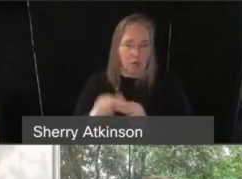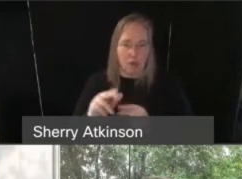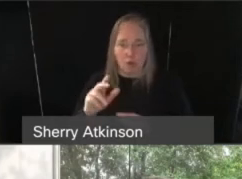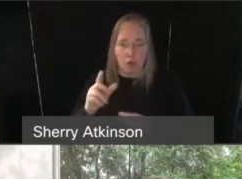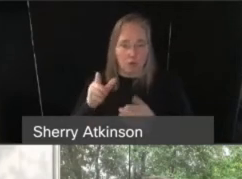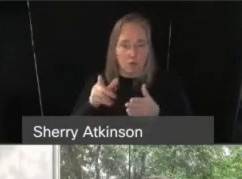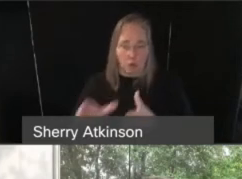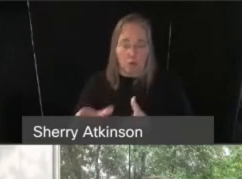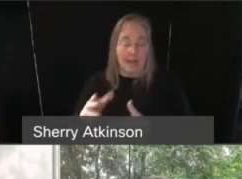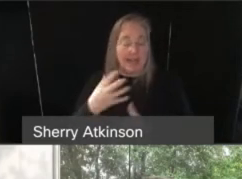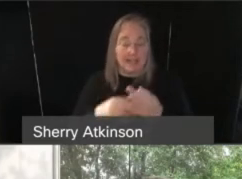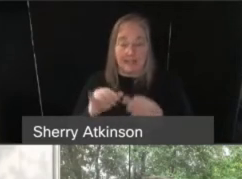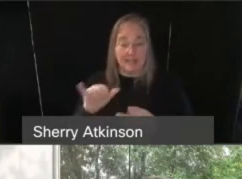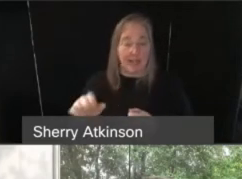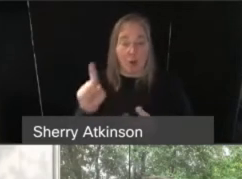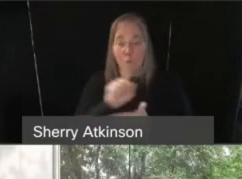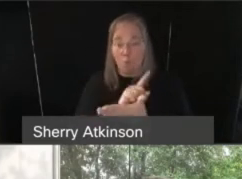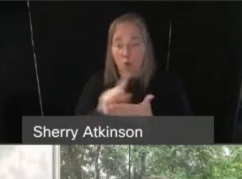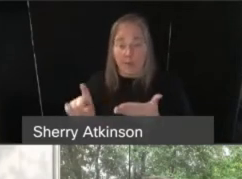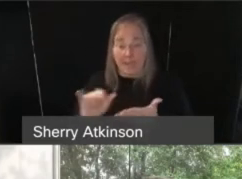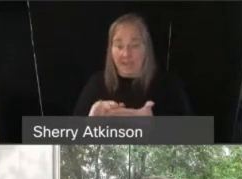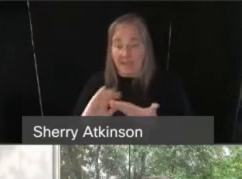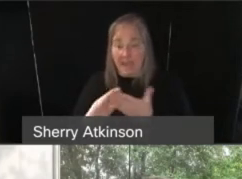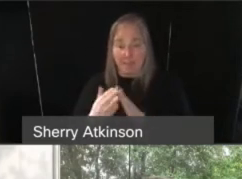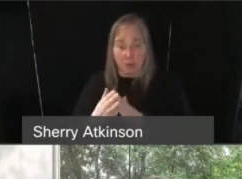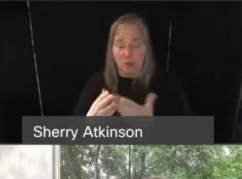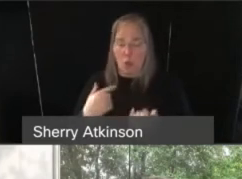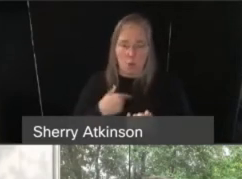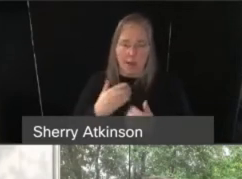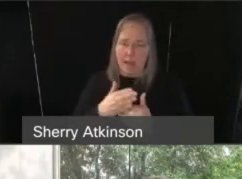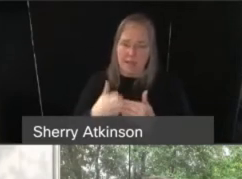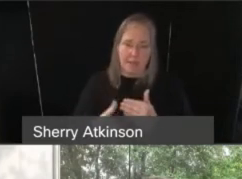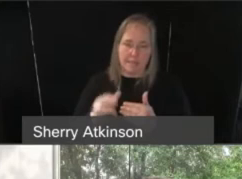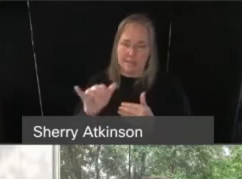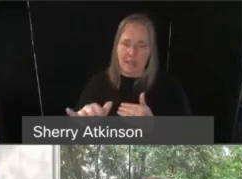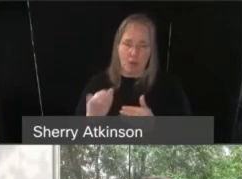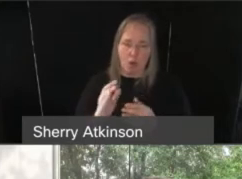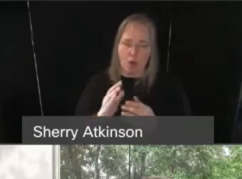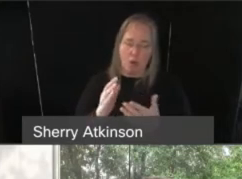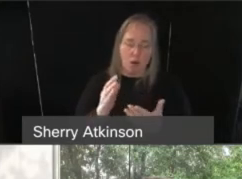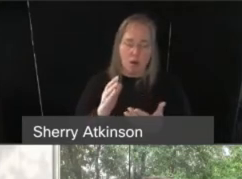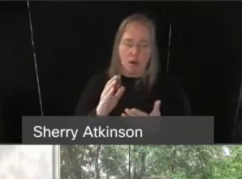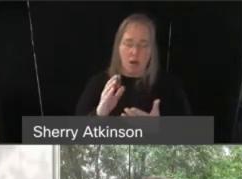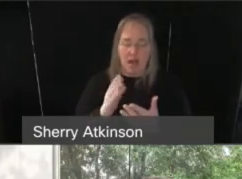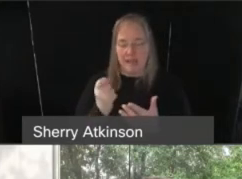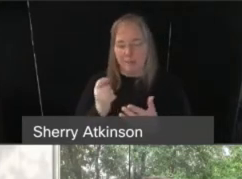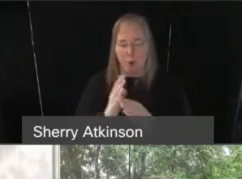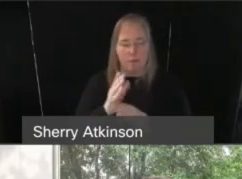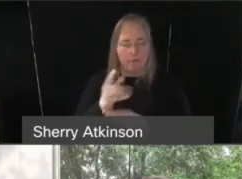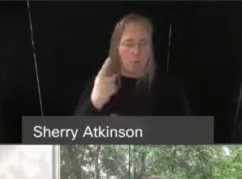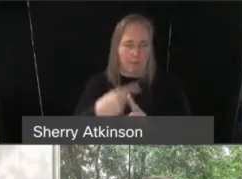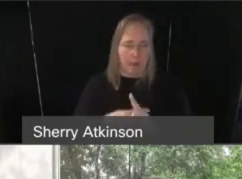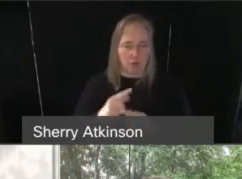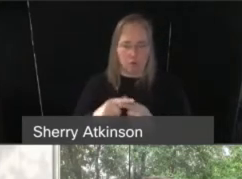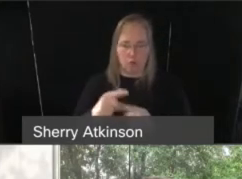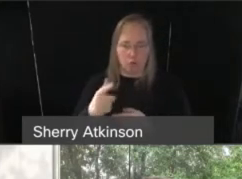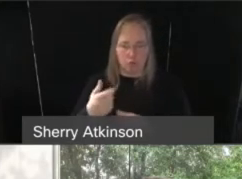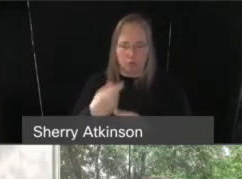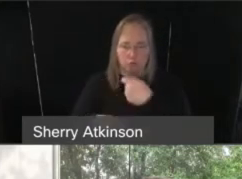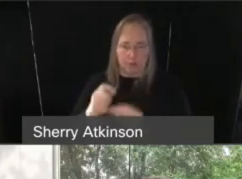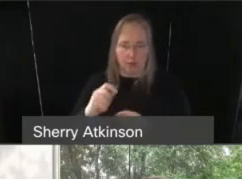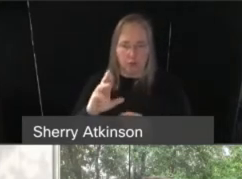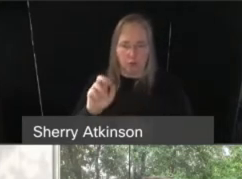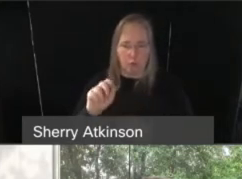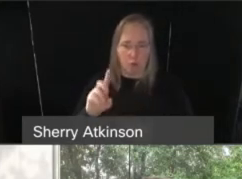we actually ended up spending almost a month, a little over a month, for us to rebuild that roadway. Because when you think about a roadway,